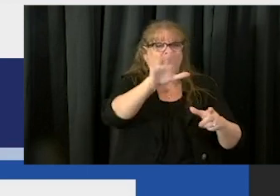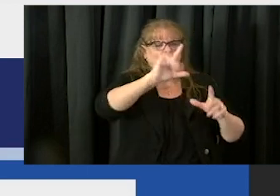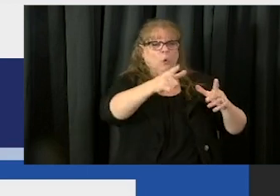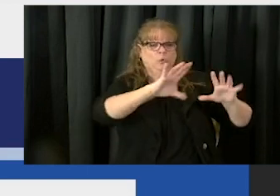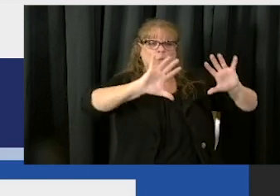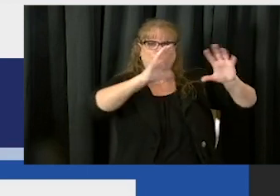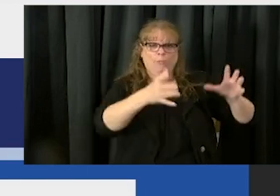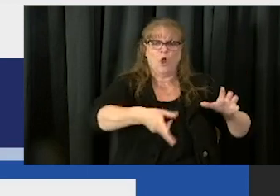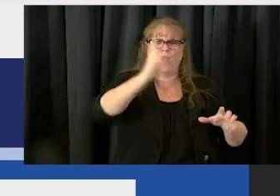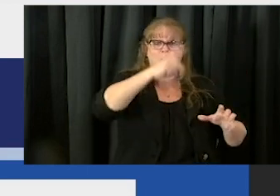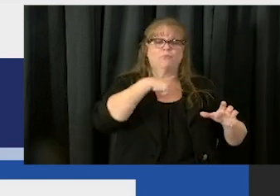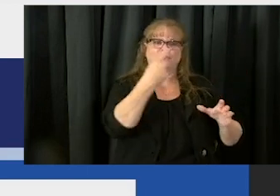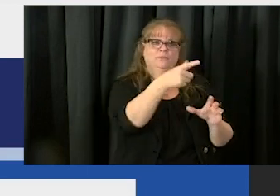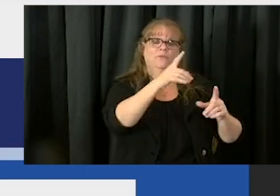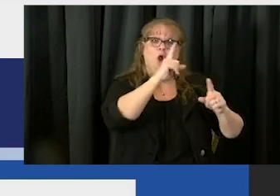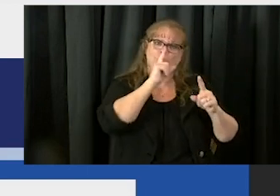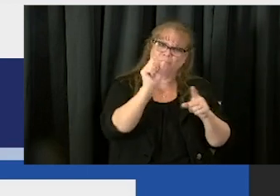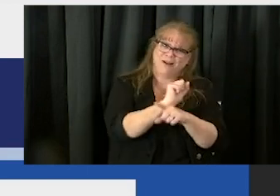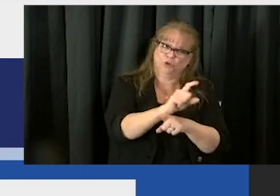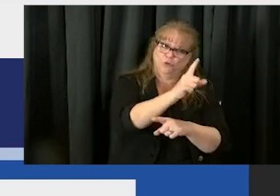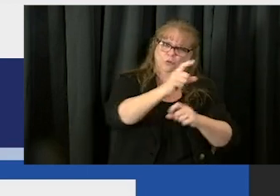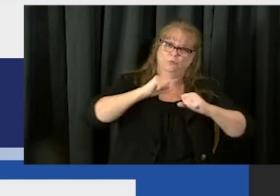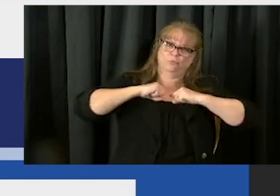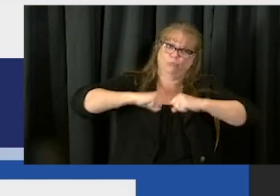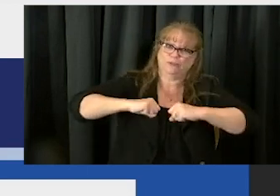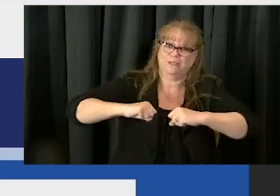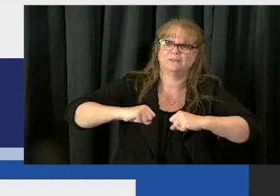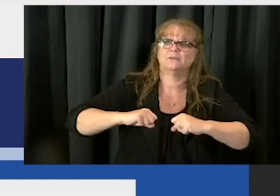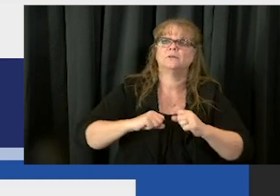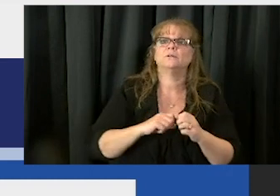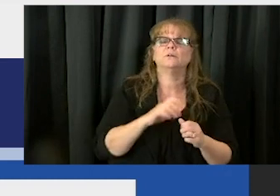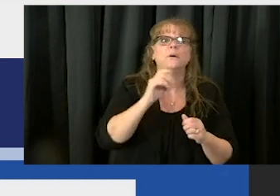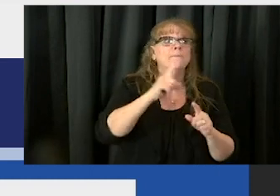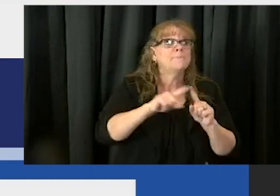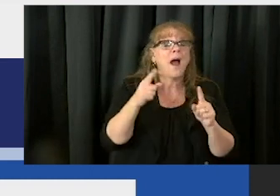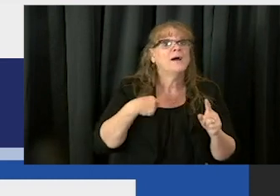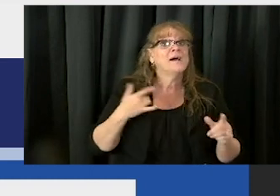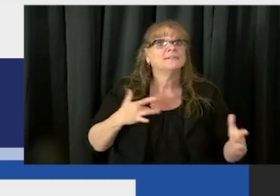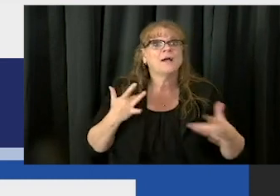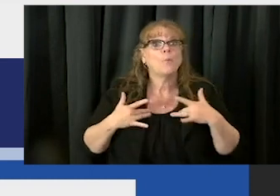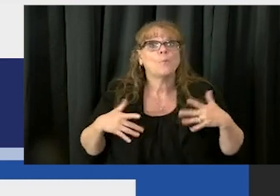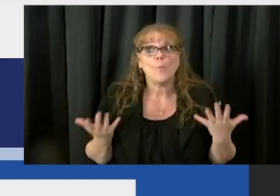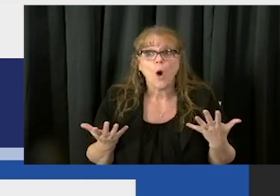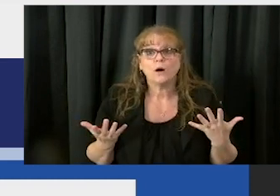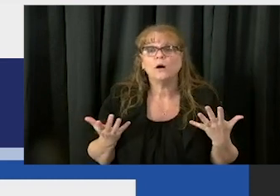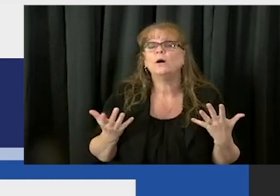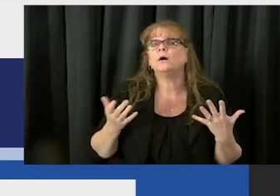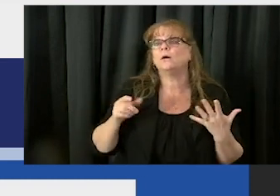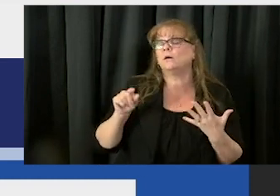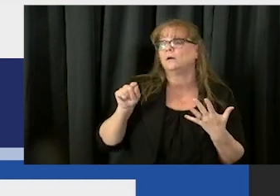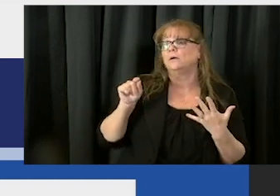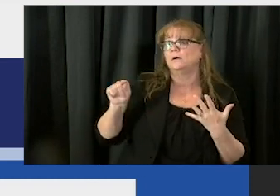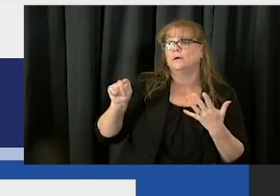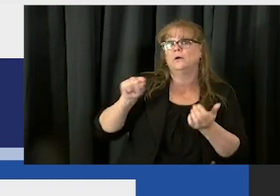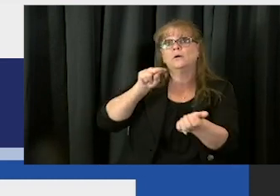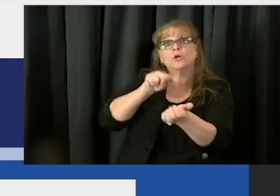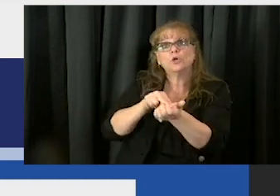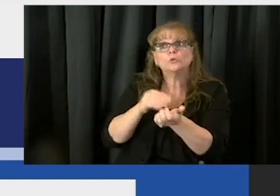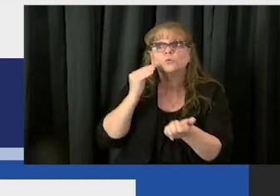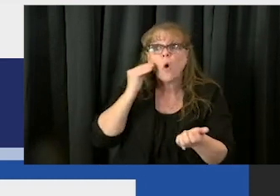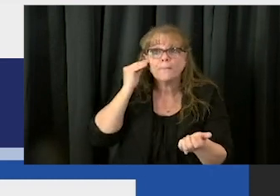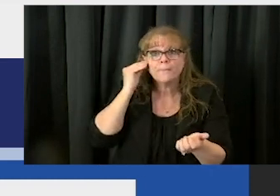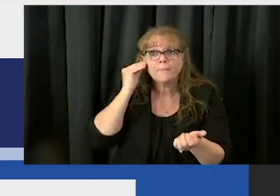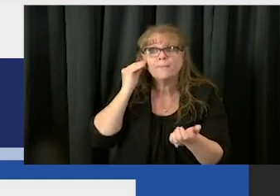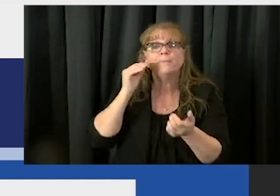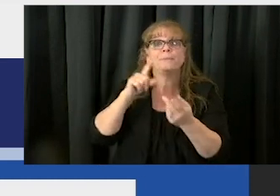homes, residents and staff have already begun to receive the vaccine. That is the one area of the distribution plan that is not in